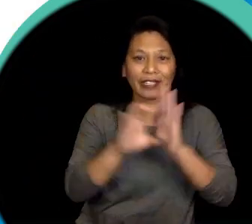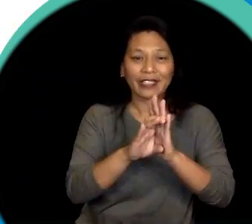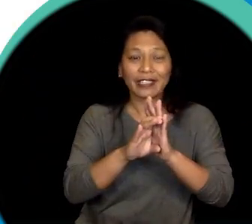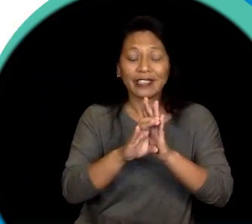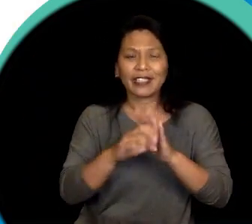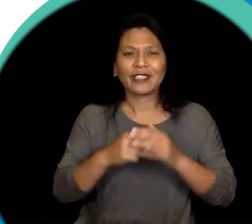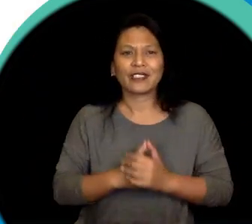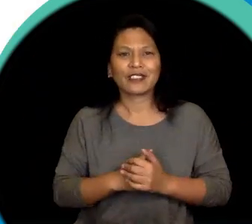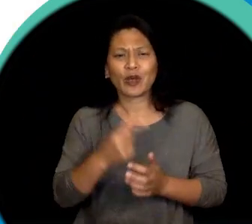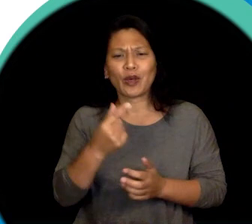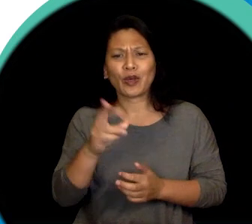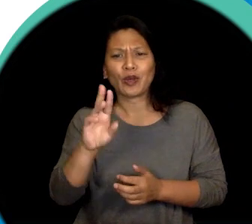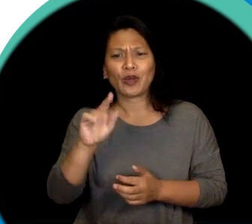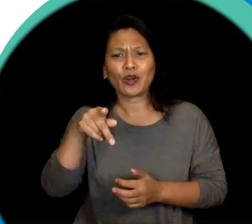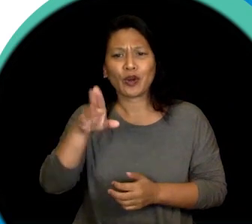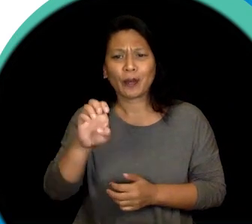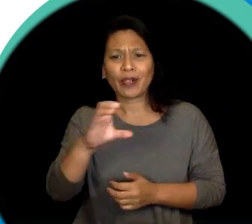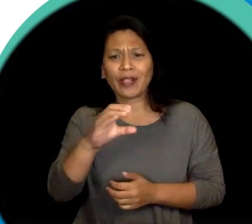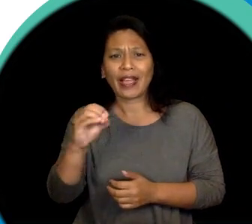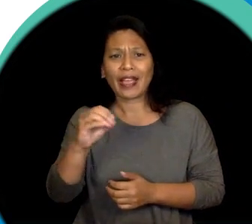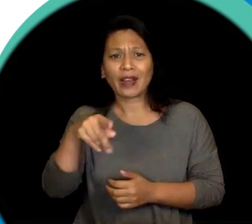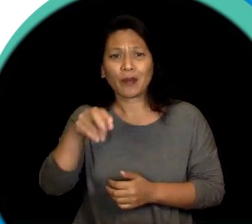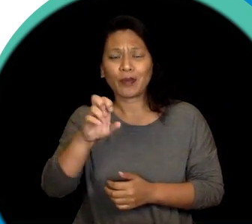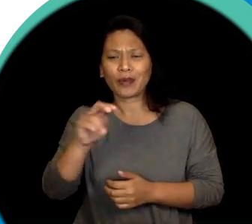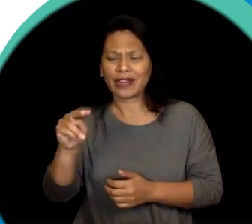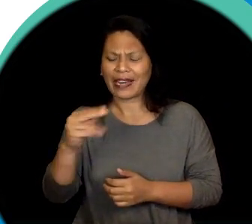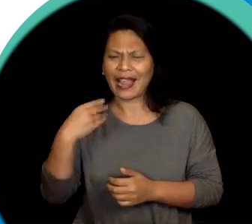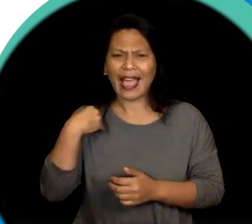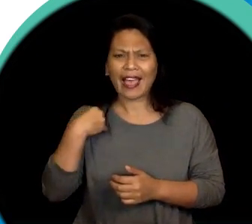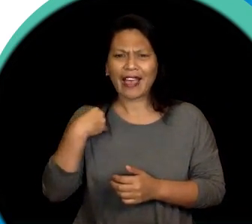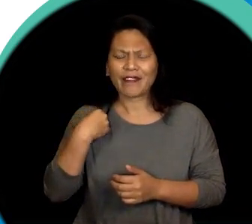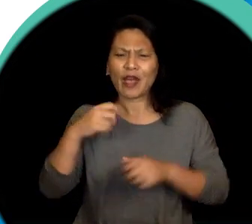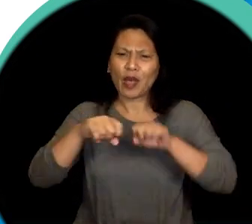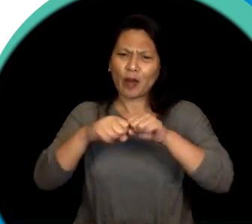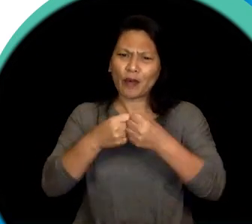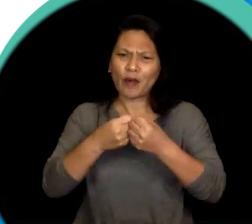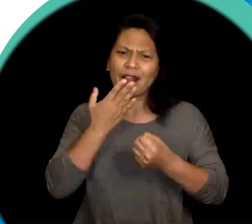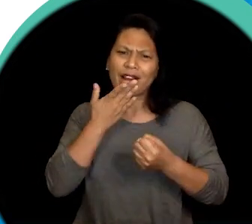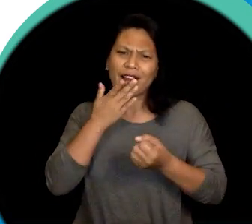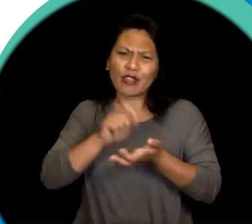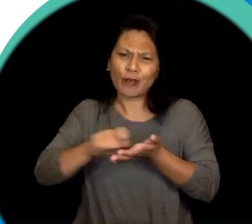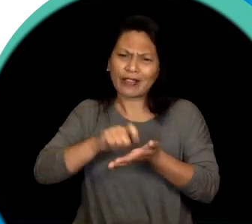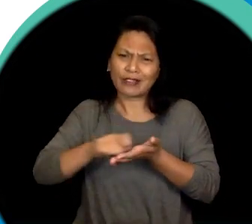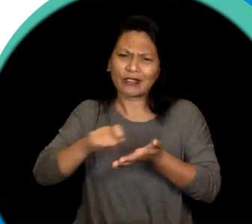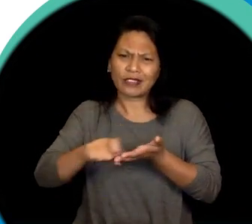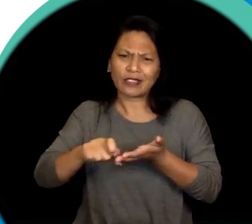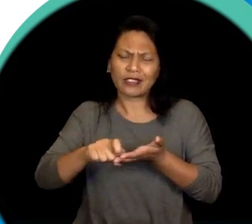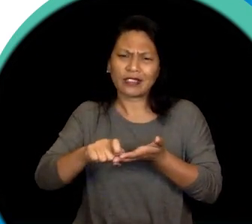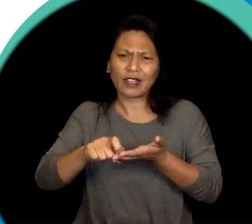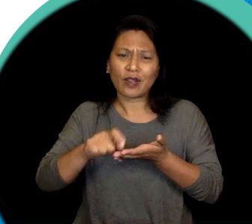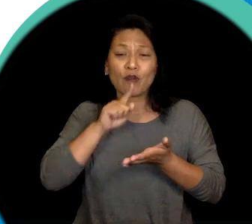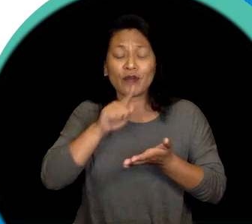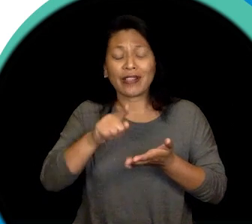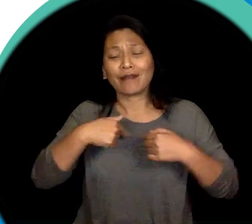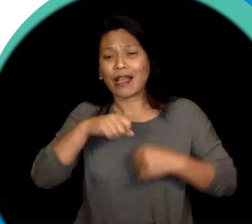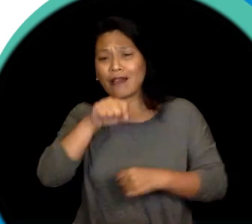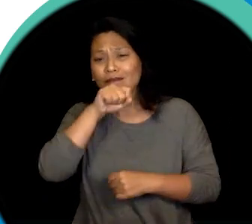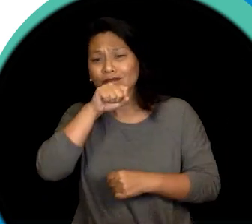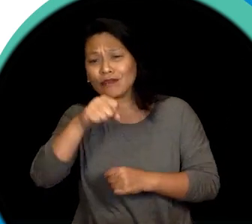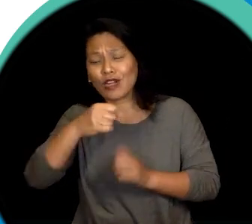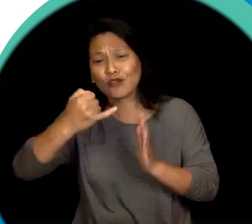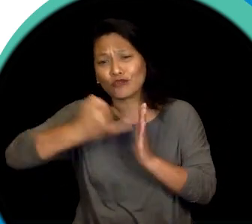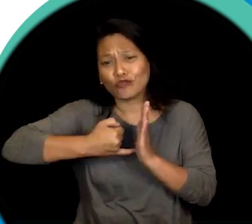So Gurple and Preen began with a broken crayon. I didn't break the crayon on purpose. I've always loved drawing with